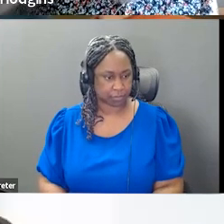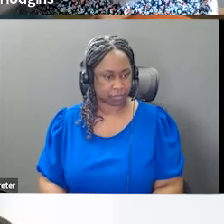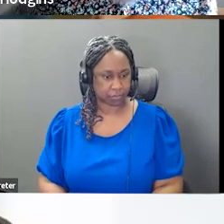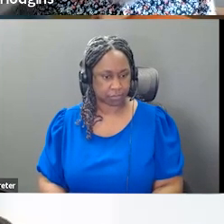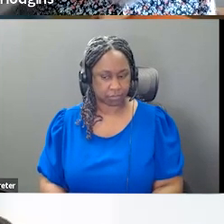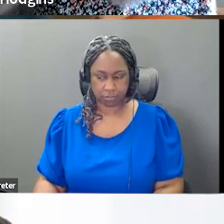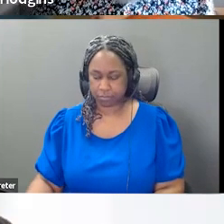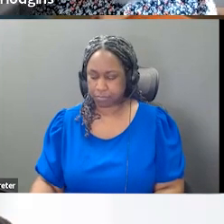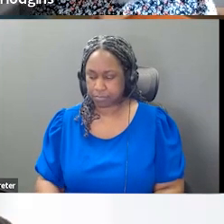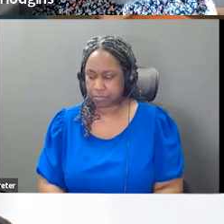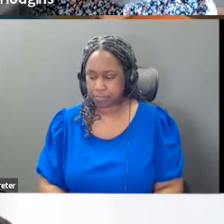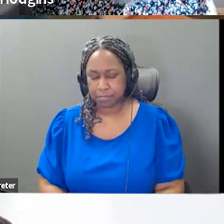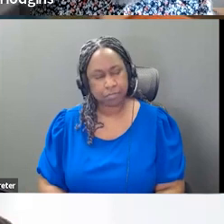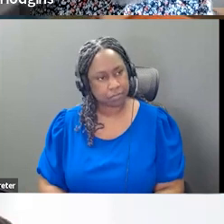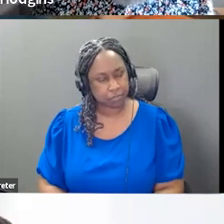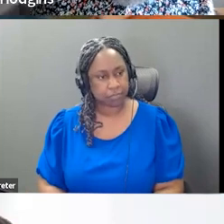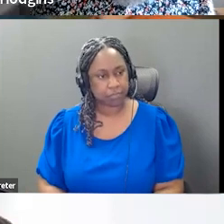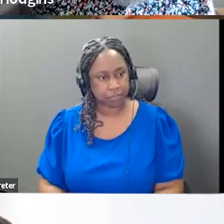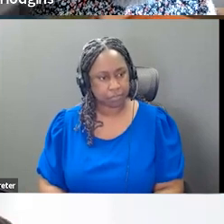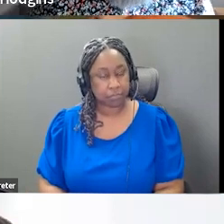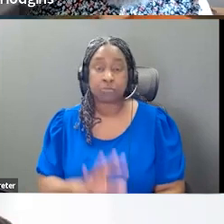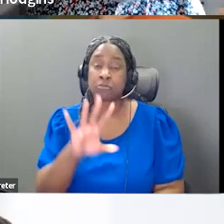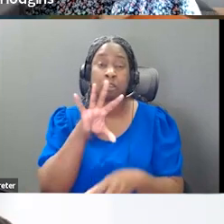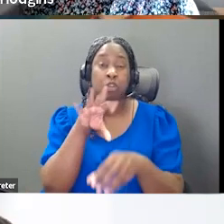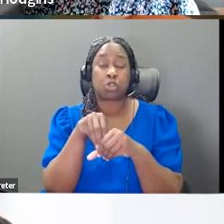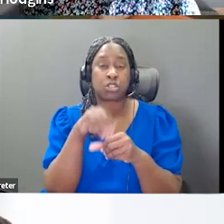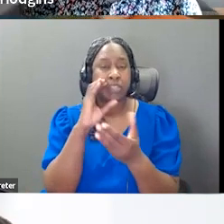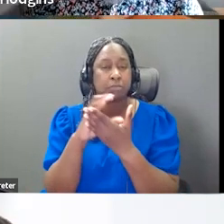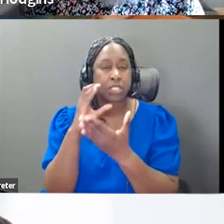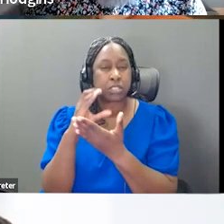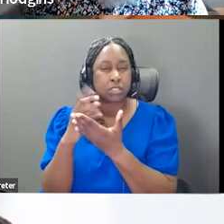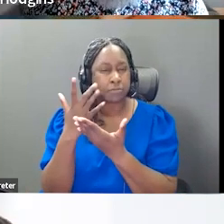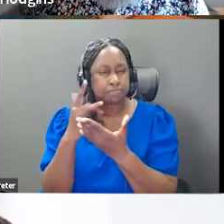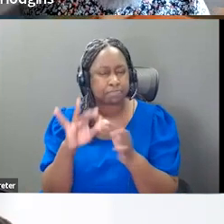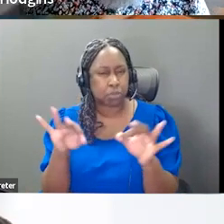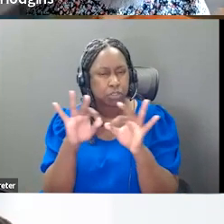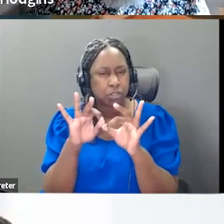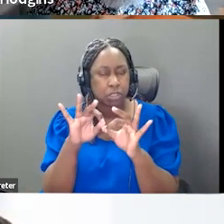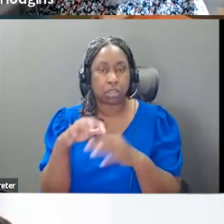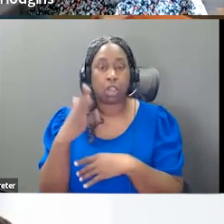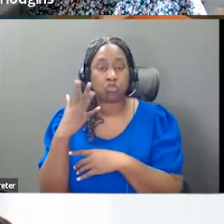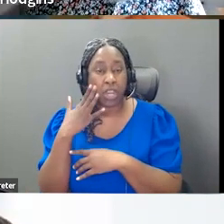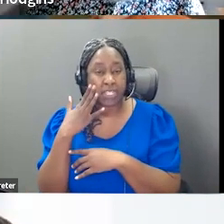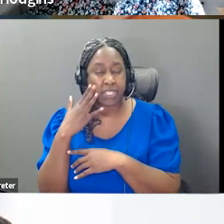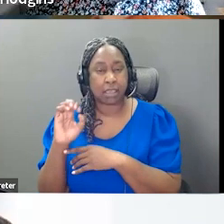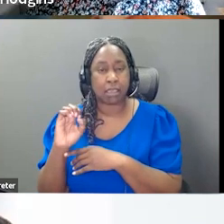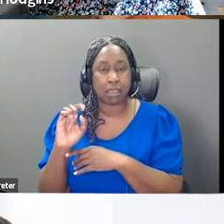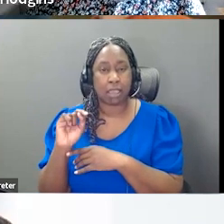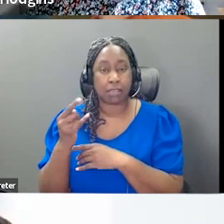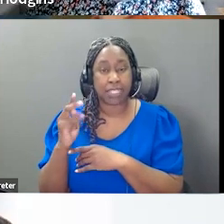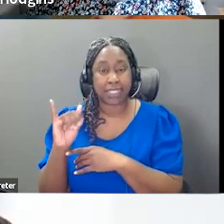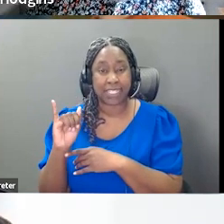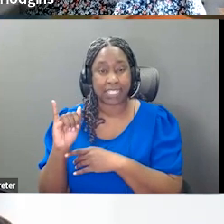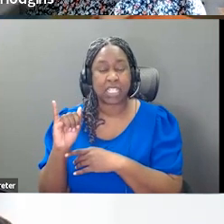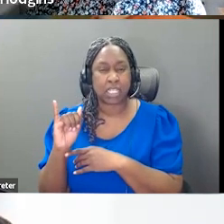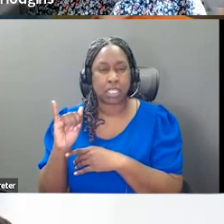So why does Casey care about inclusive images? First and foremost, we believe that race and ethnicity are central to any conversation about